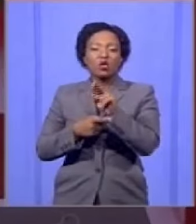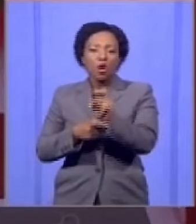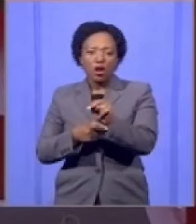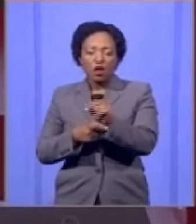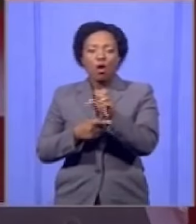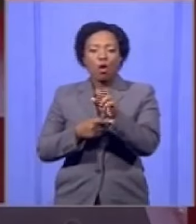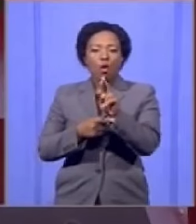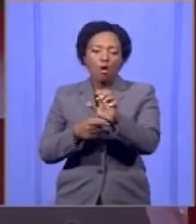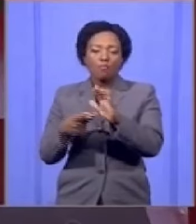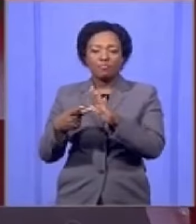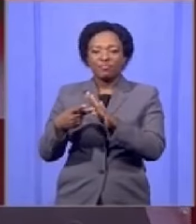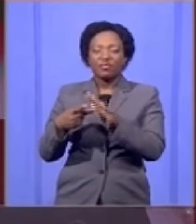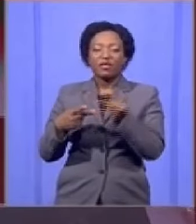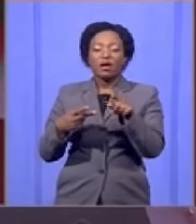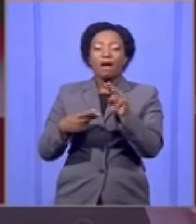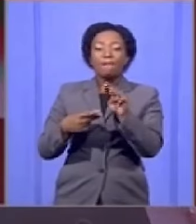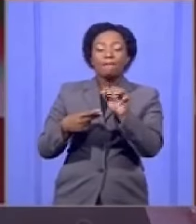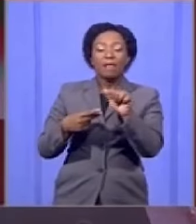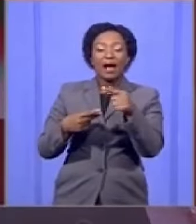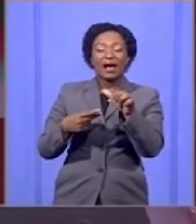to beneficiate here.